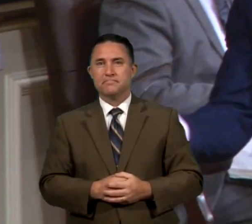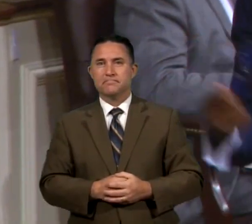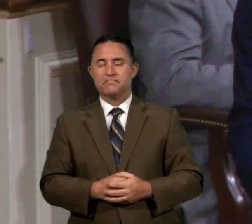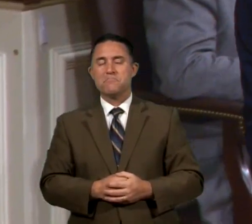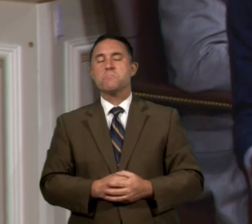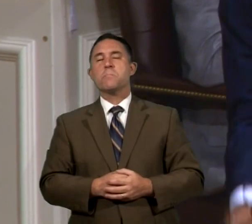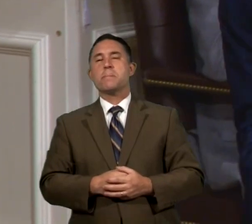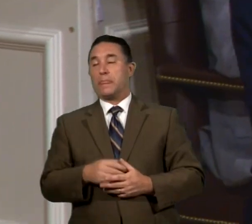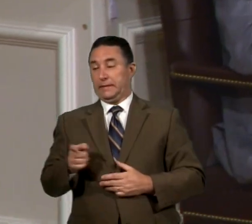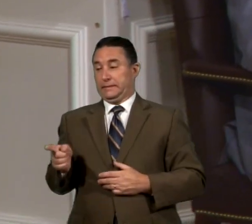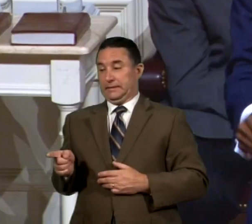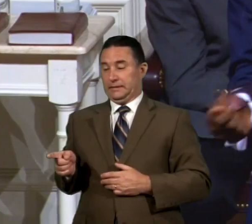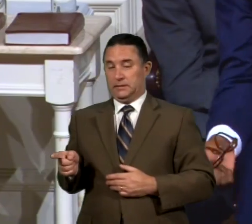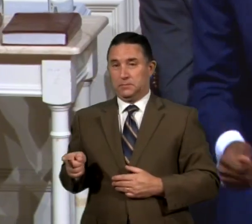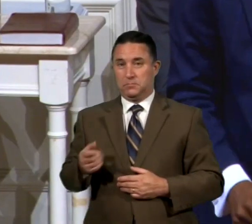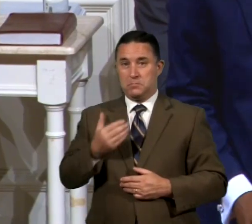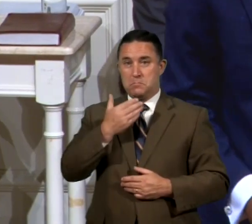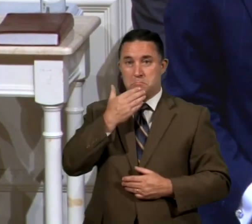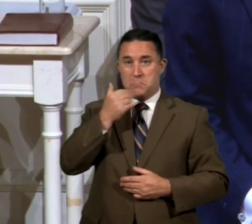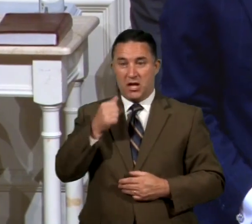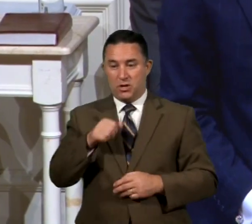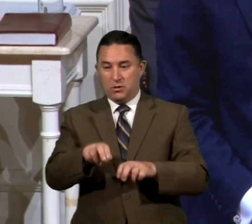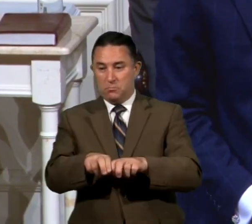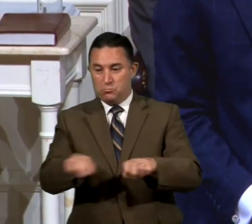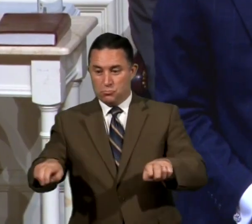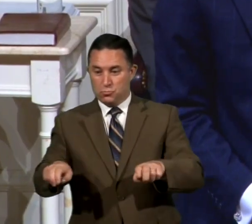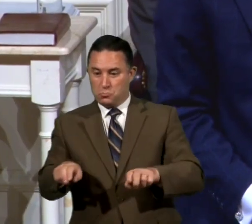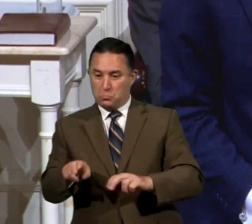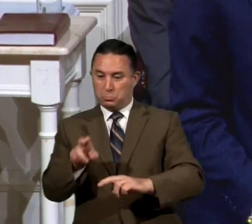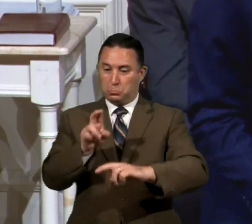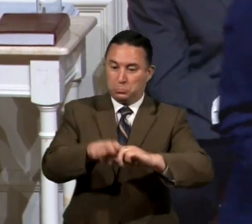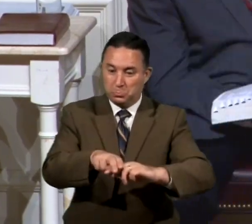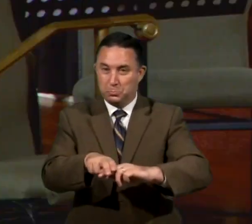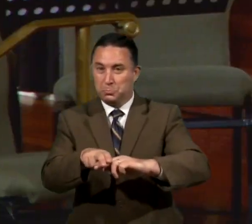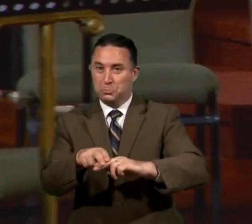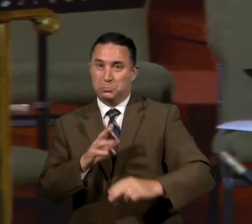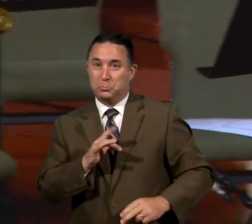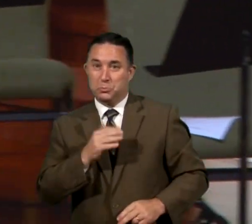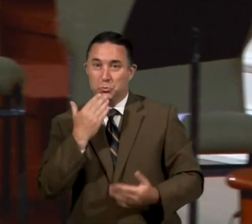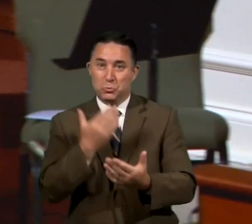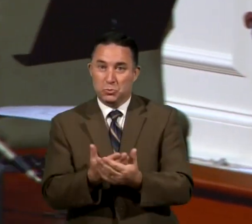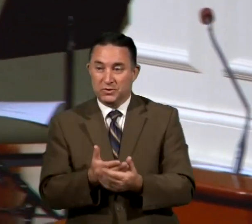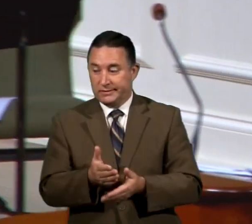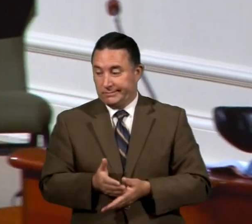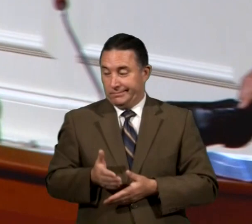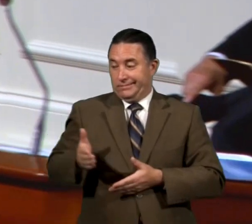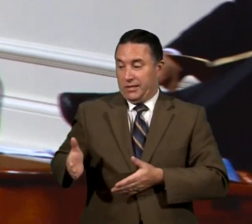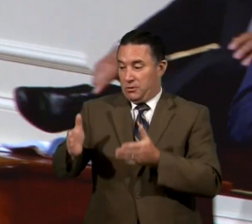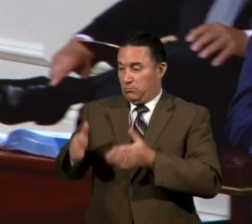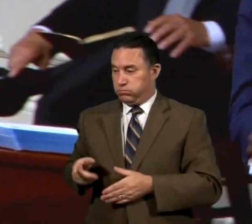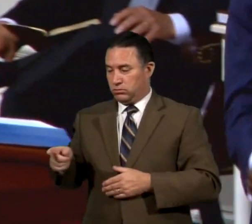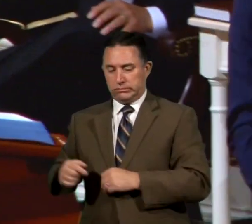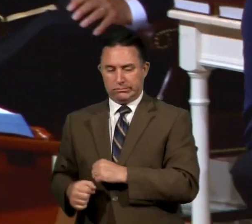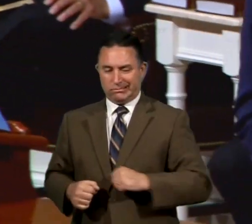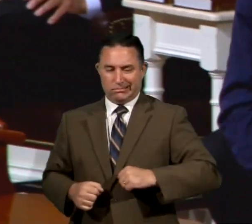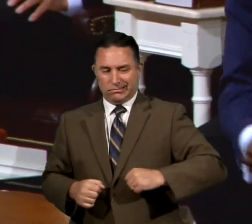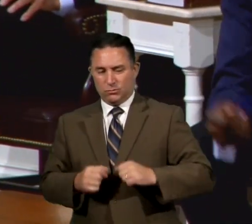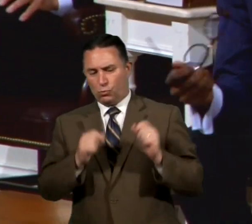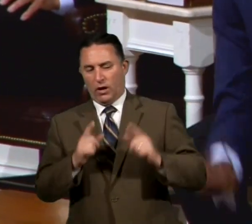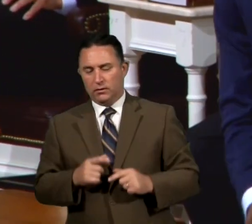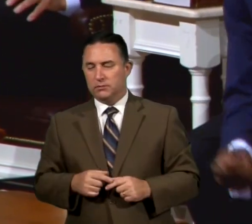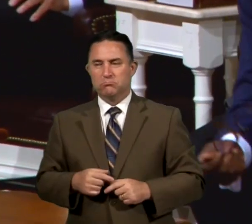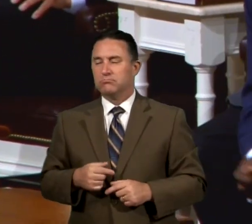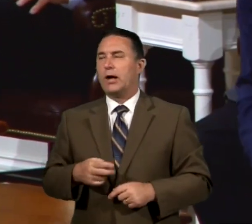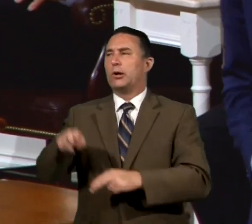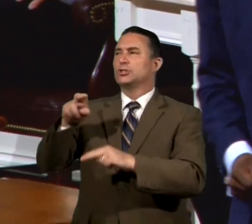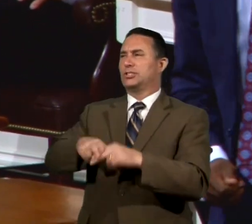And so instead of him getting a better pew seat, instead of him sitting next to somebody who can nudge him if he's woke, he said, I'm going to